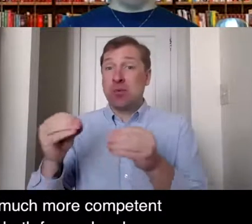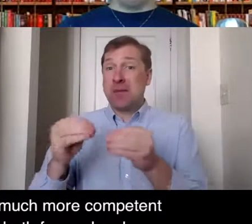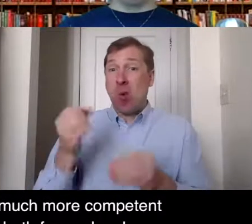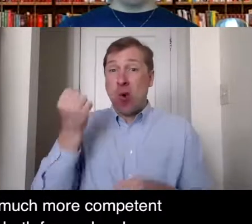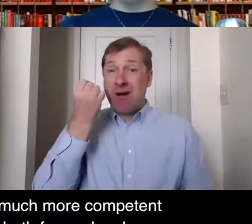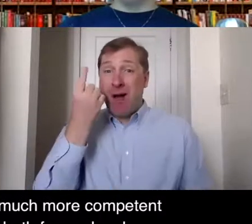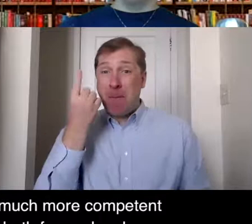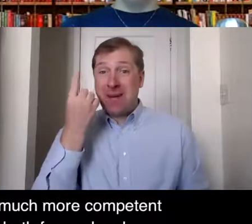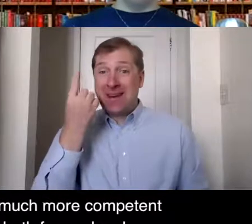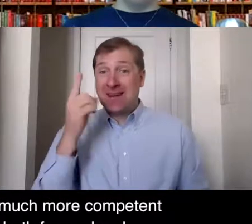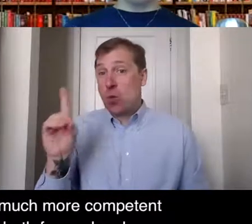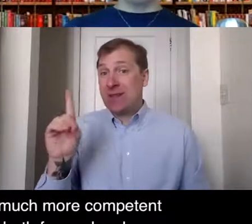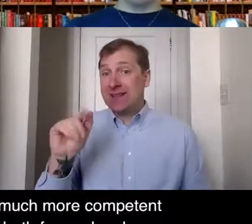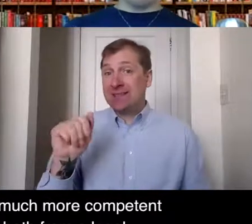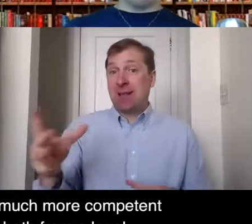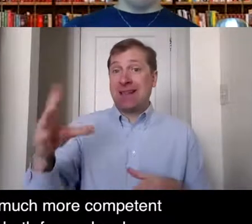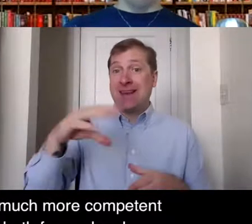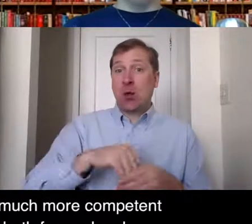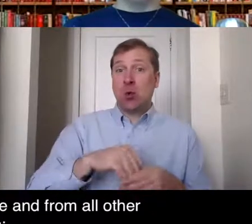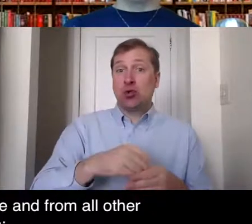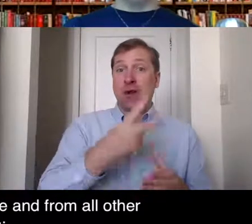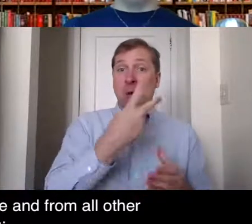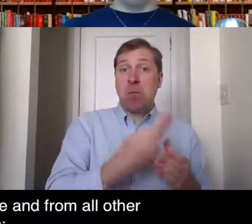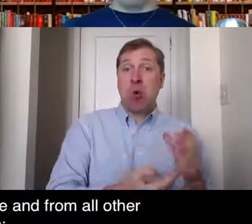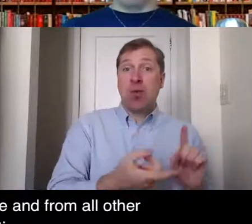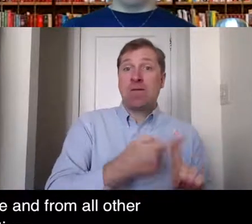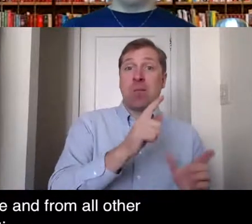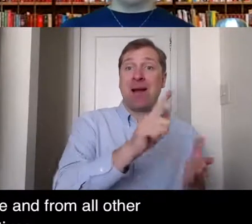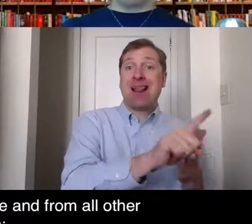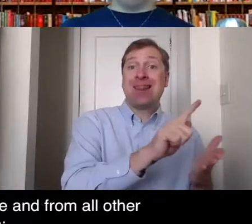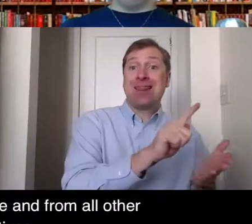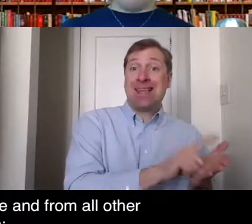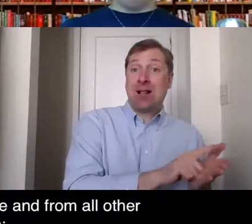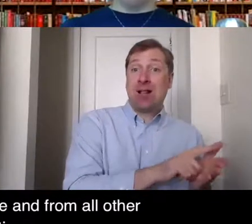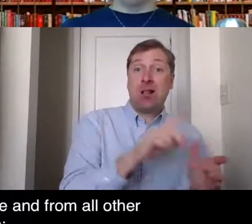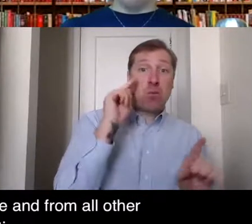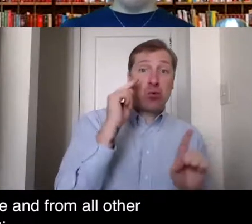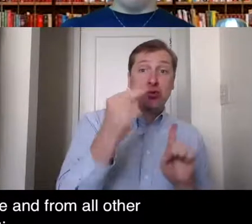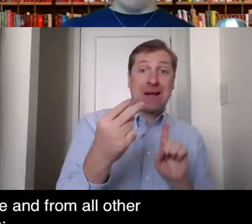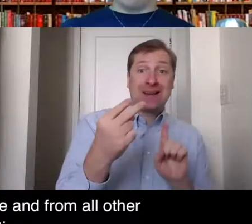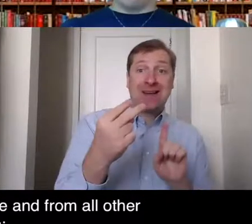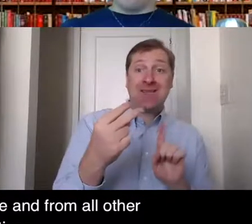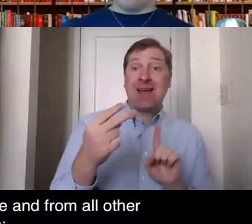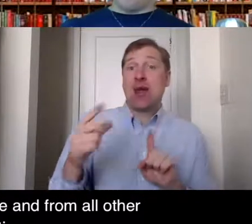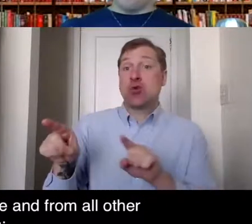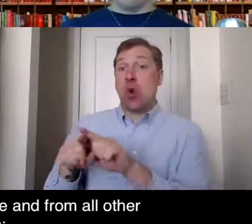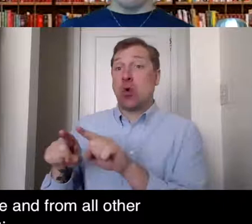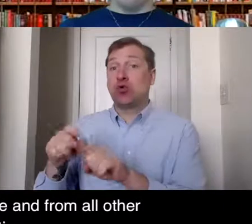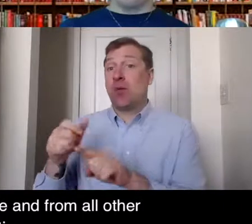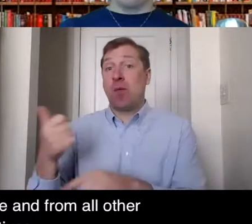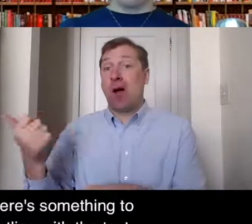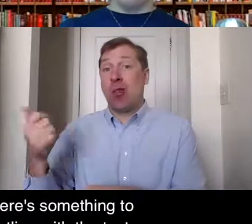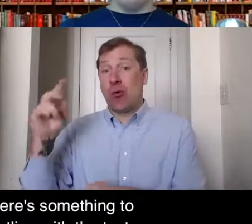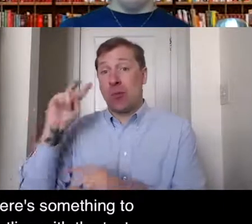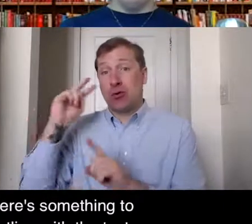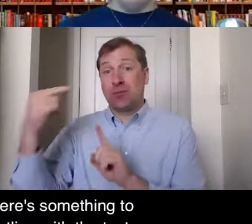in disability inclusion, both from a legal or halachic perspective and from all other perspectives.